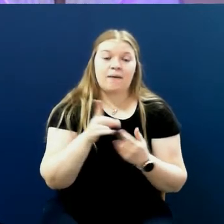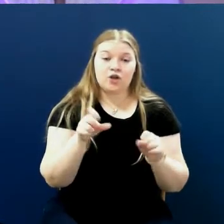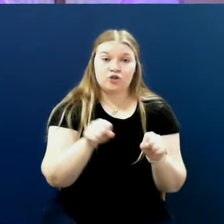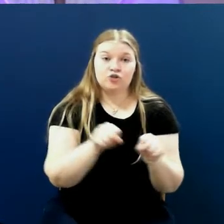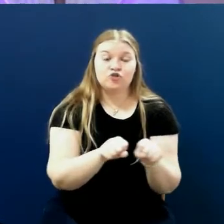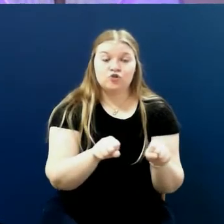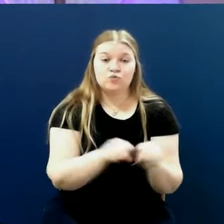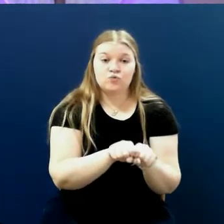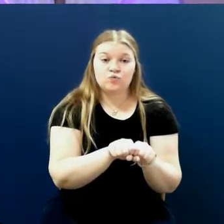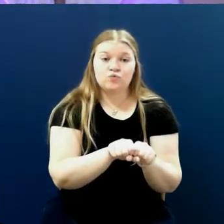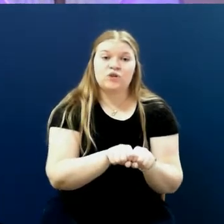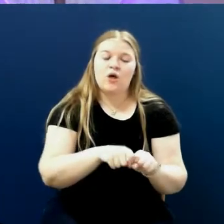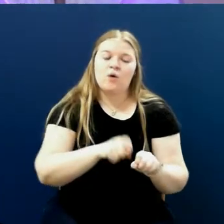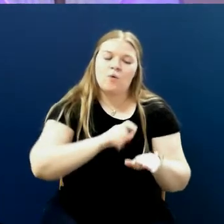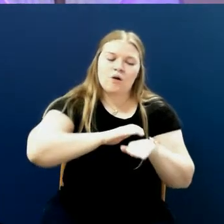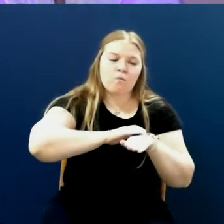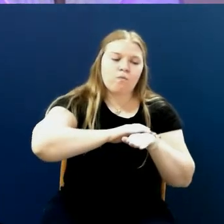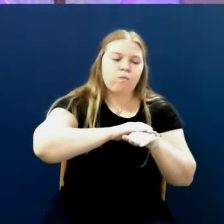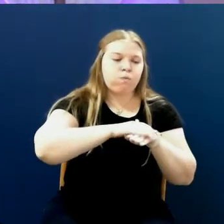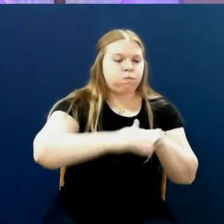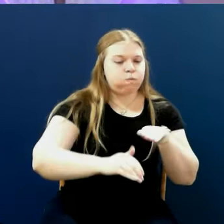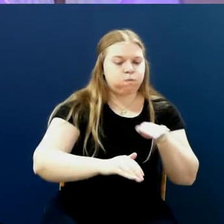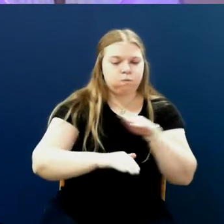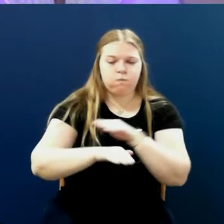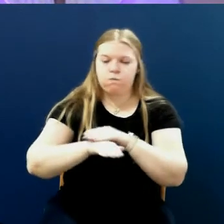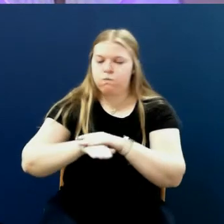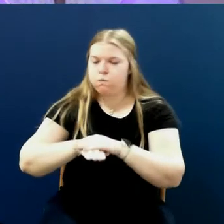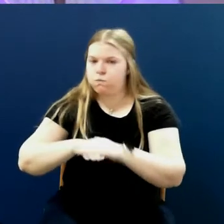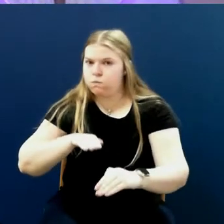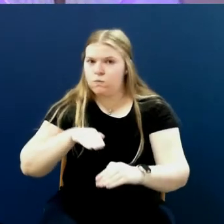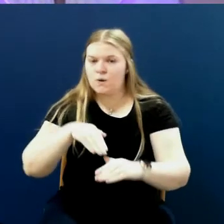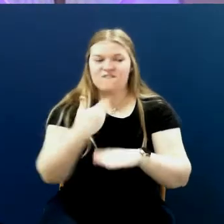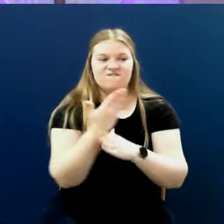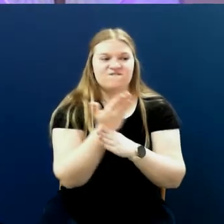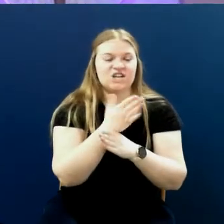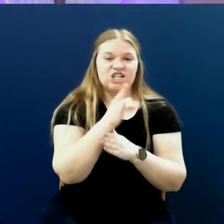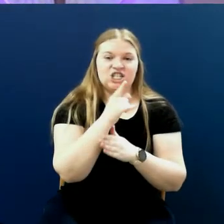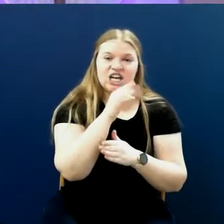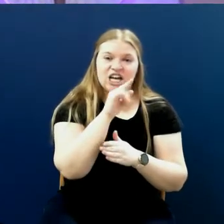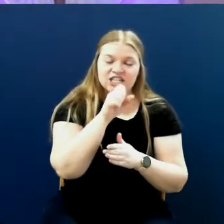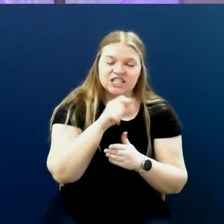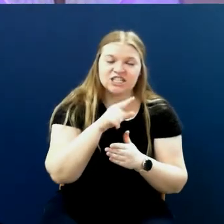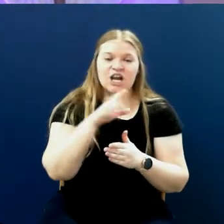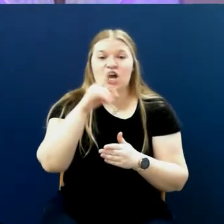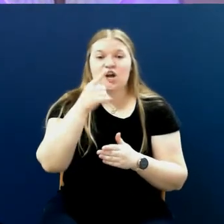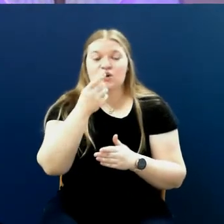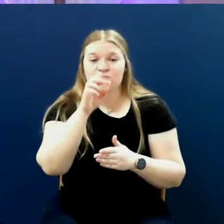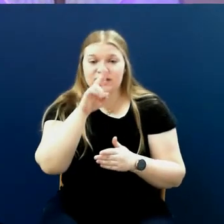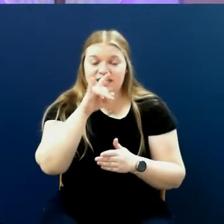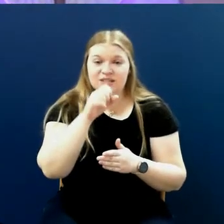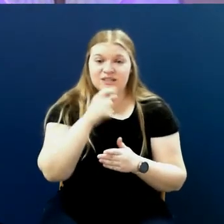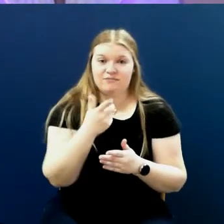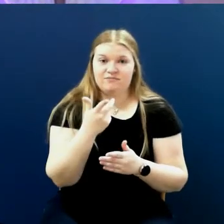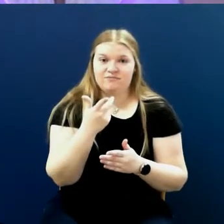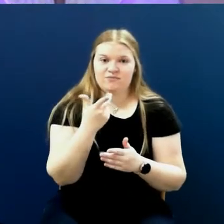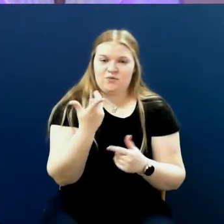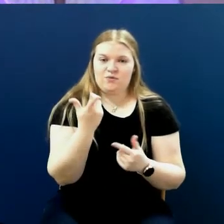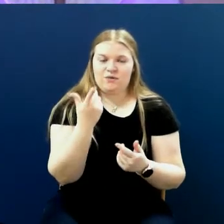shoes that were coated with fish guts and grease. And guess what I did with